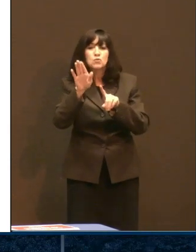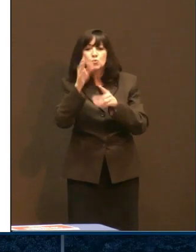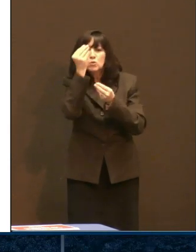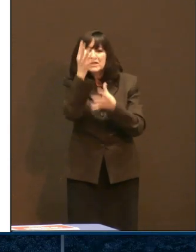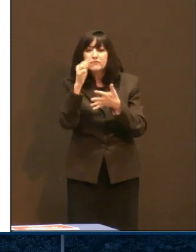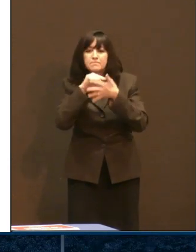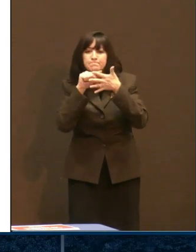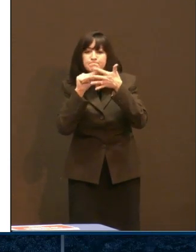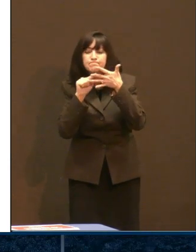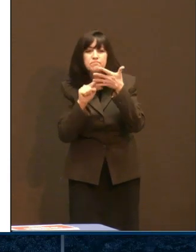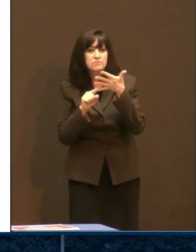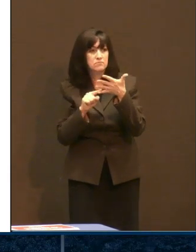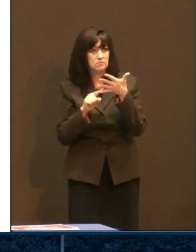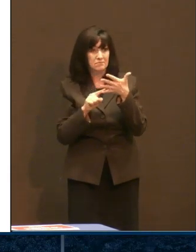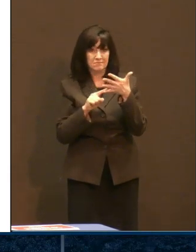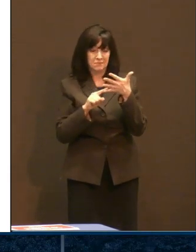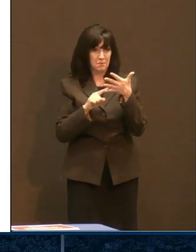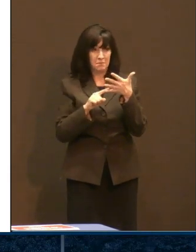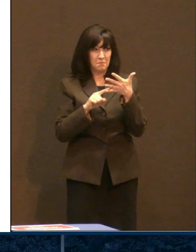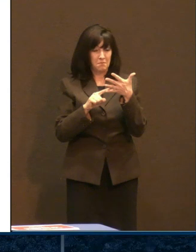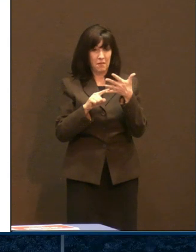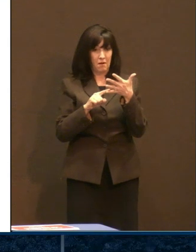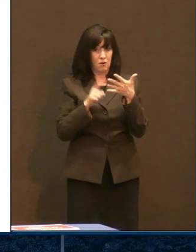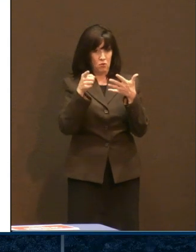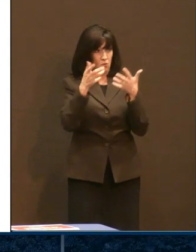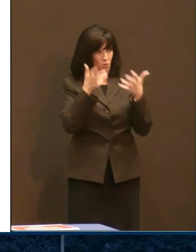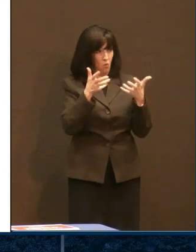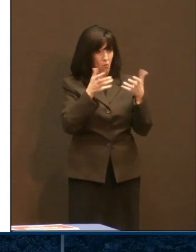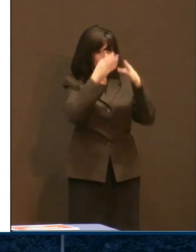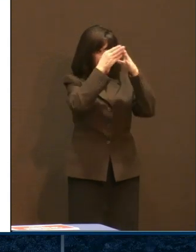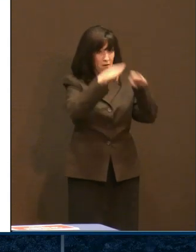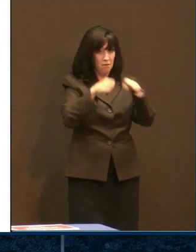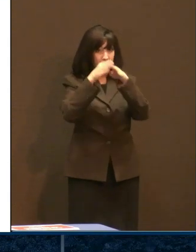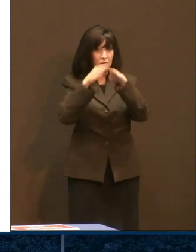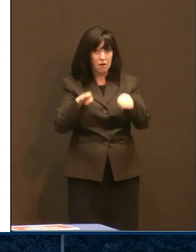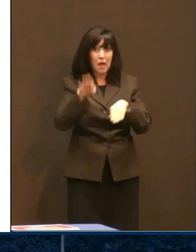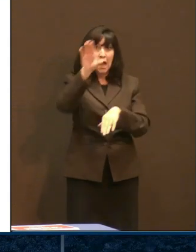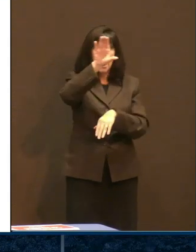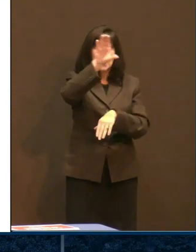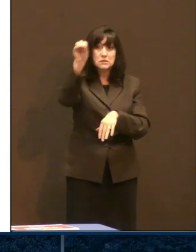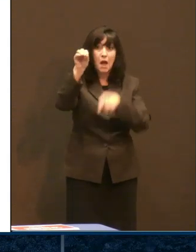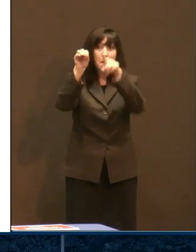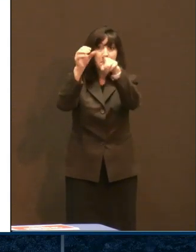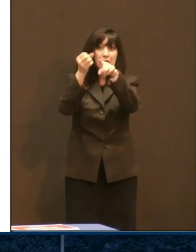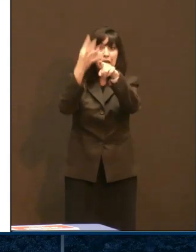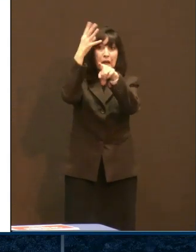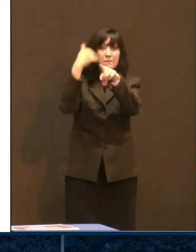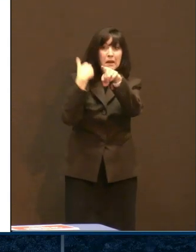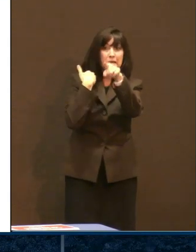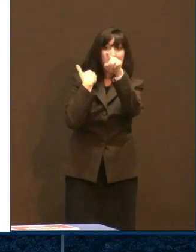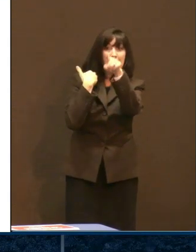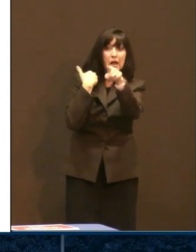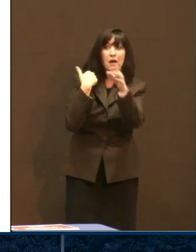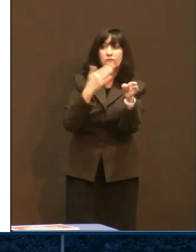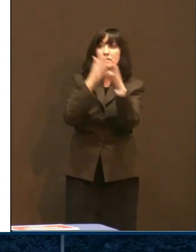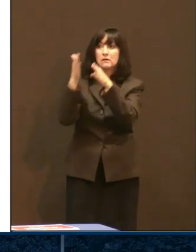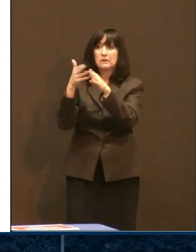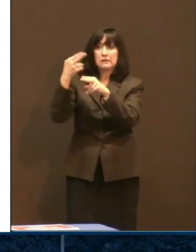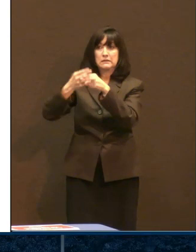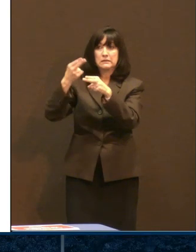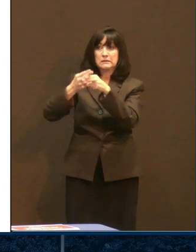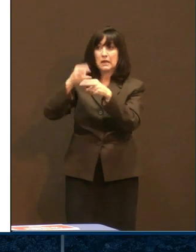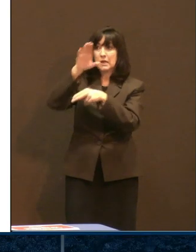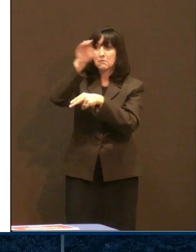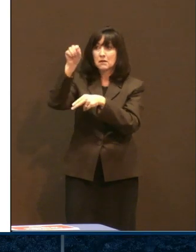it employment center by employment center. I know even that sometimes census tract by